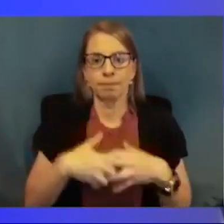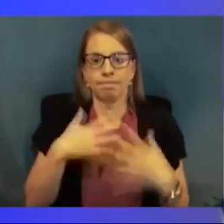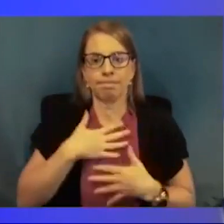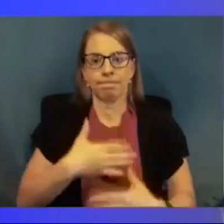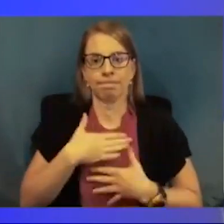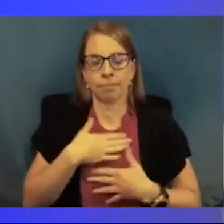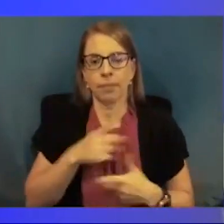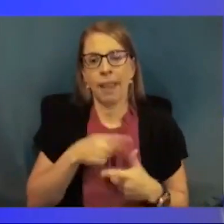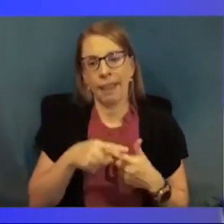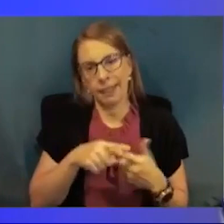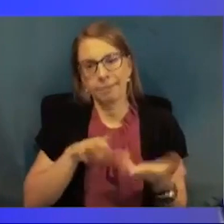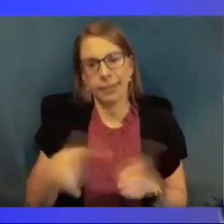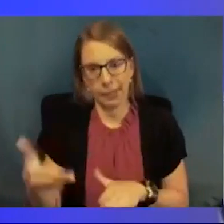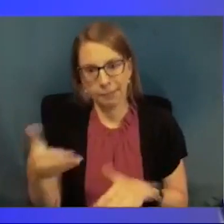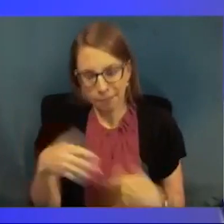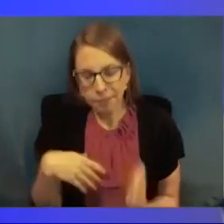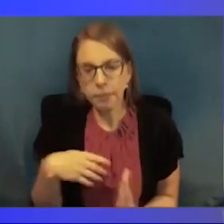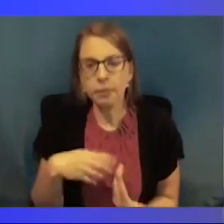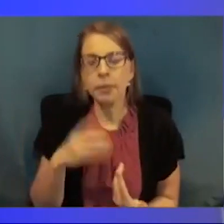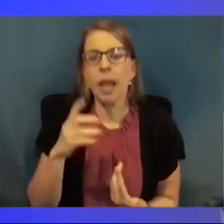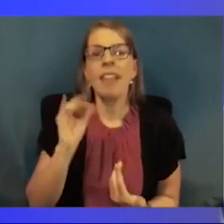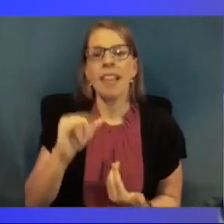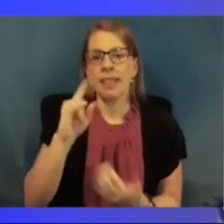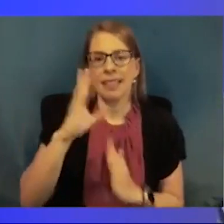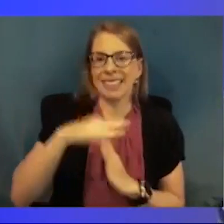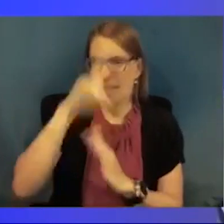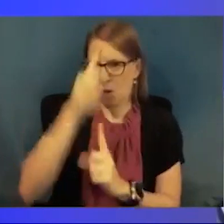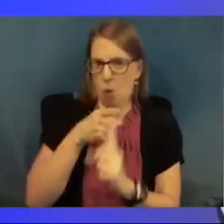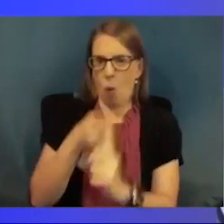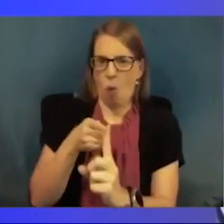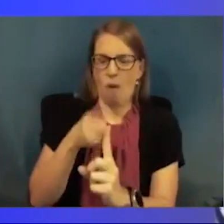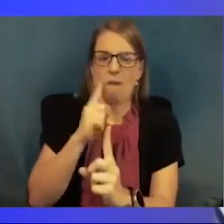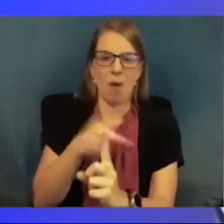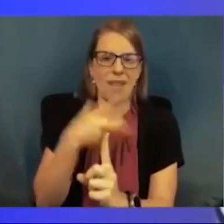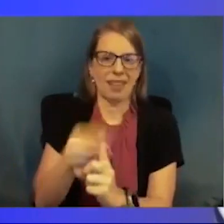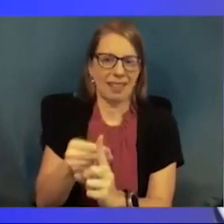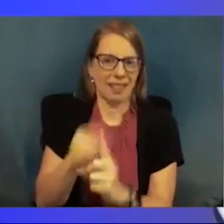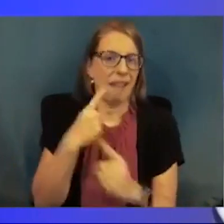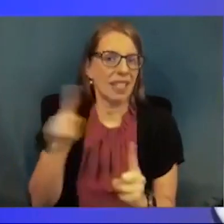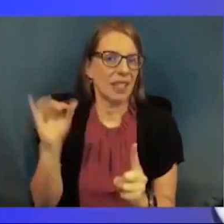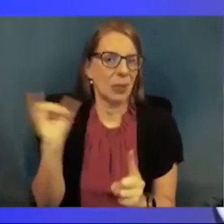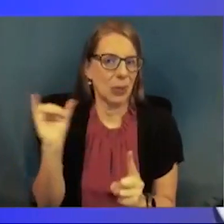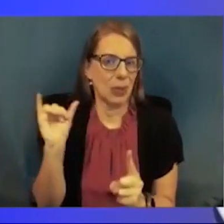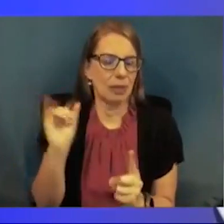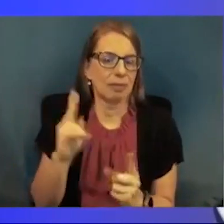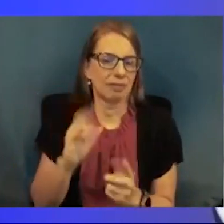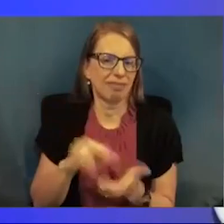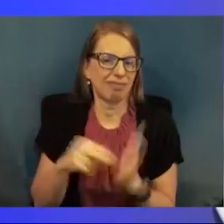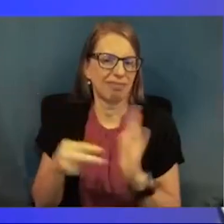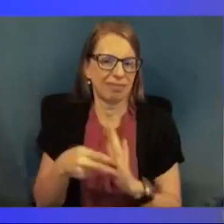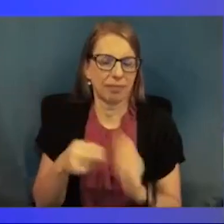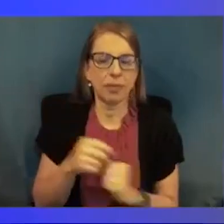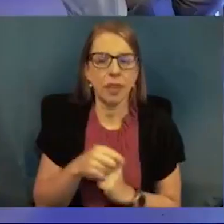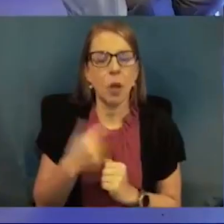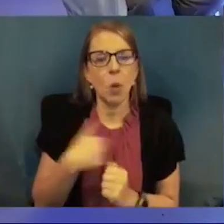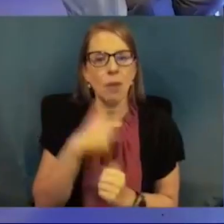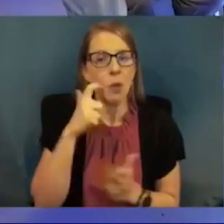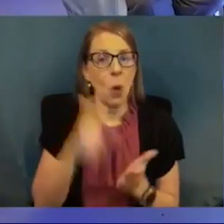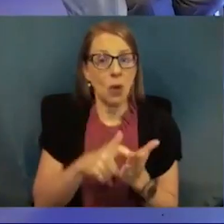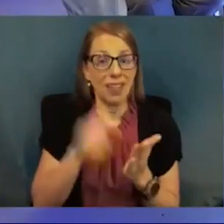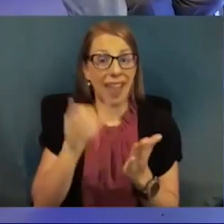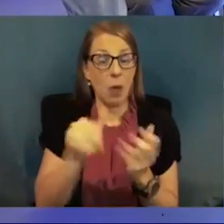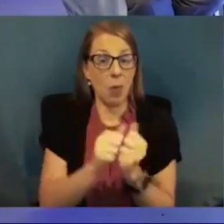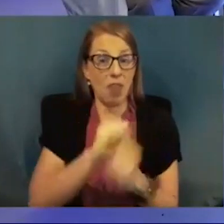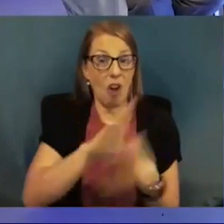main goal of these vaccines and the main efficacy there. And we still do see that. And we have seen that with all of the variants so far. And vaccine efficacy